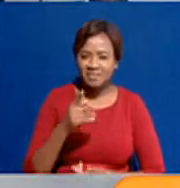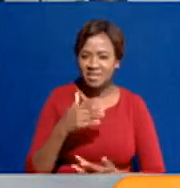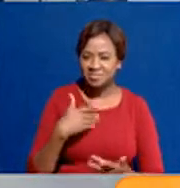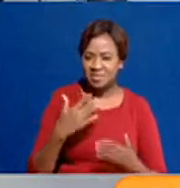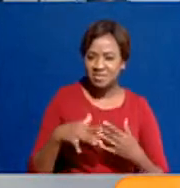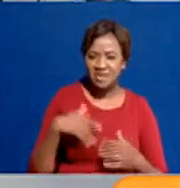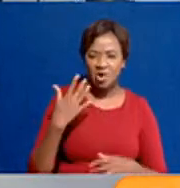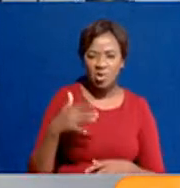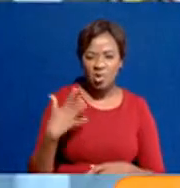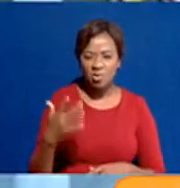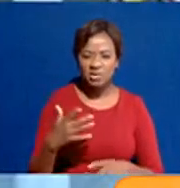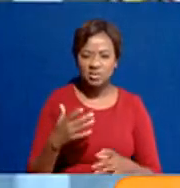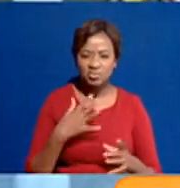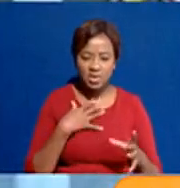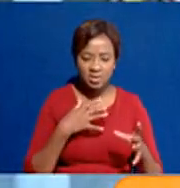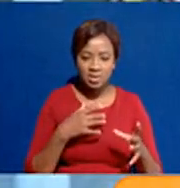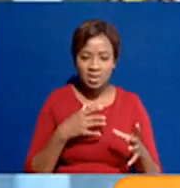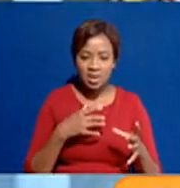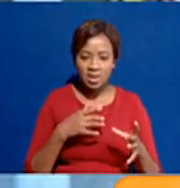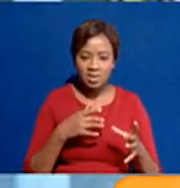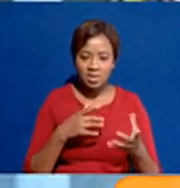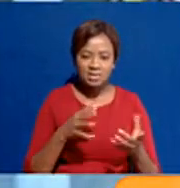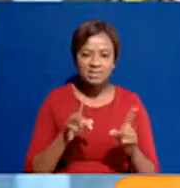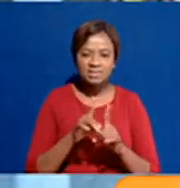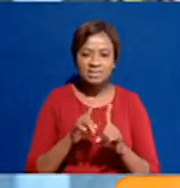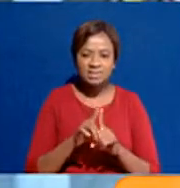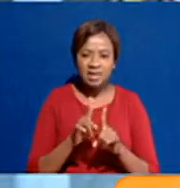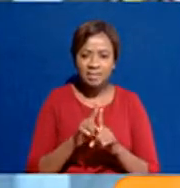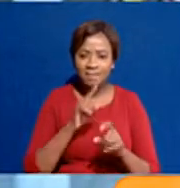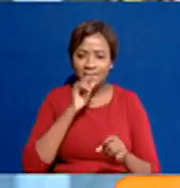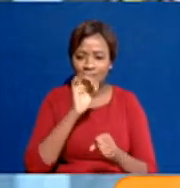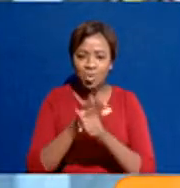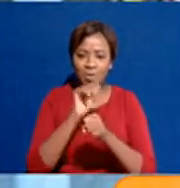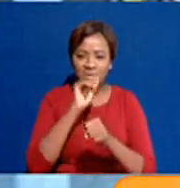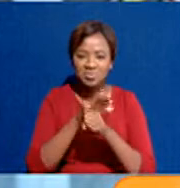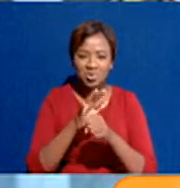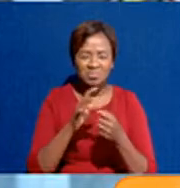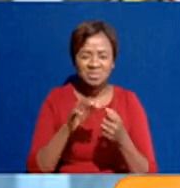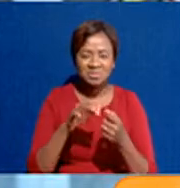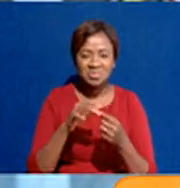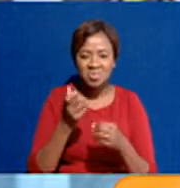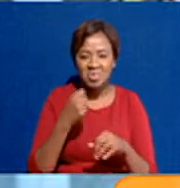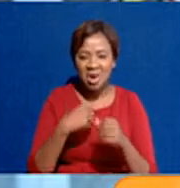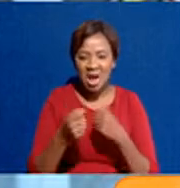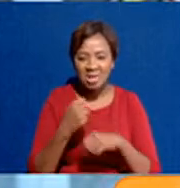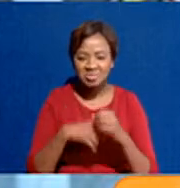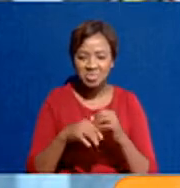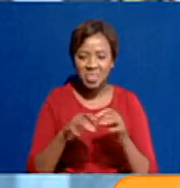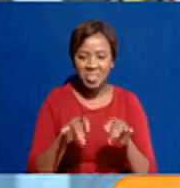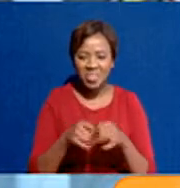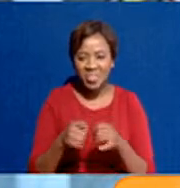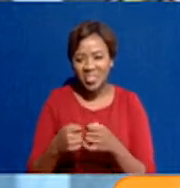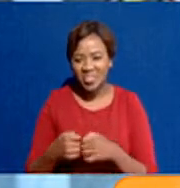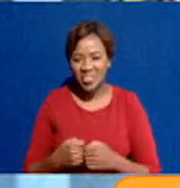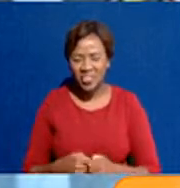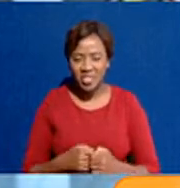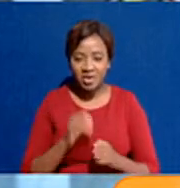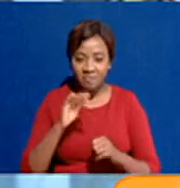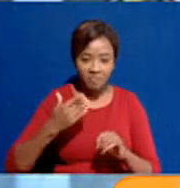carrying water with a sack. And that's what we've done since the 60s, 70s,